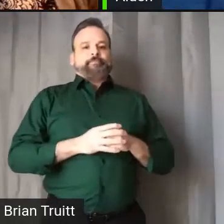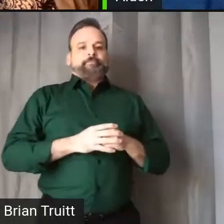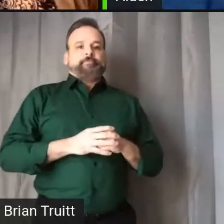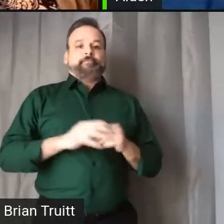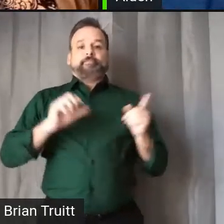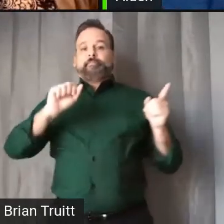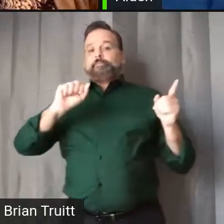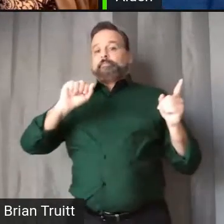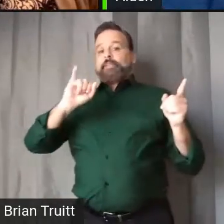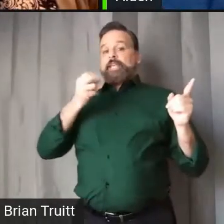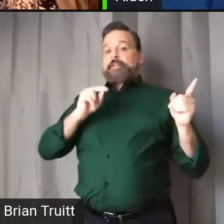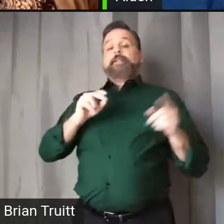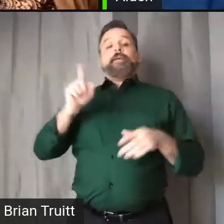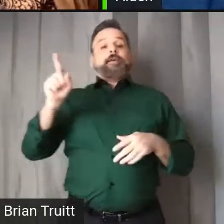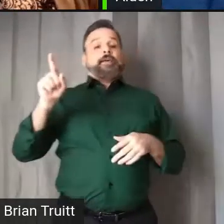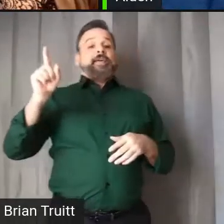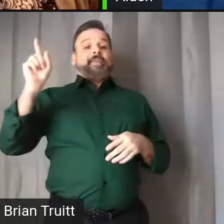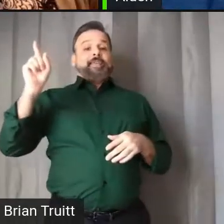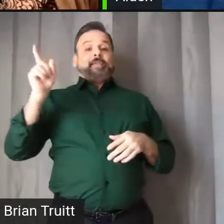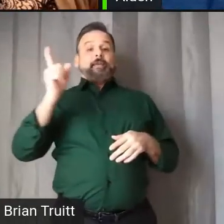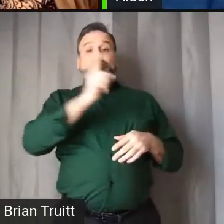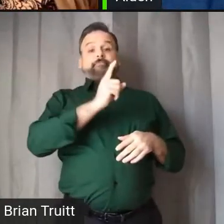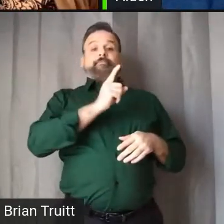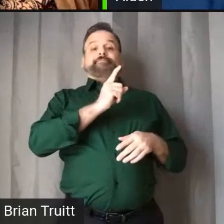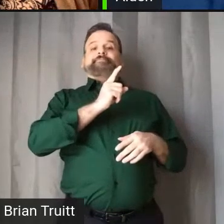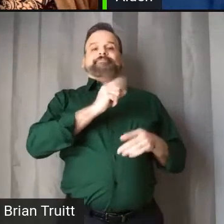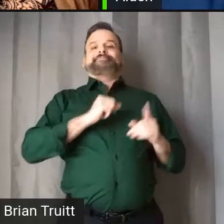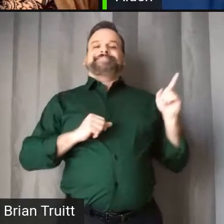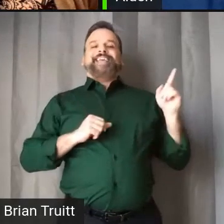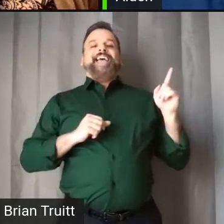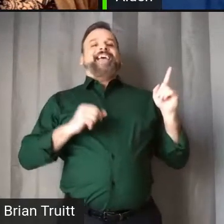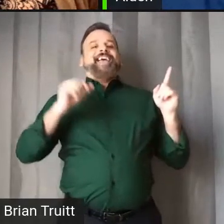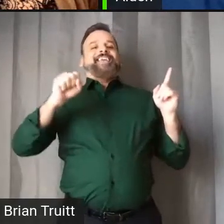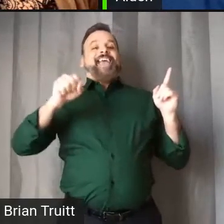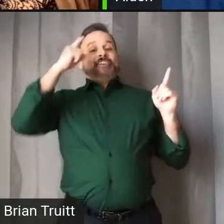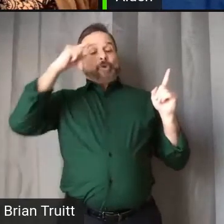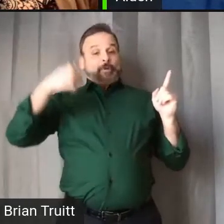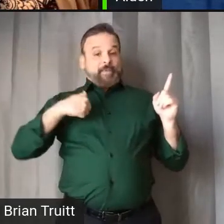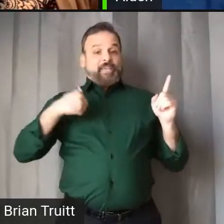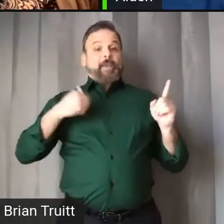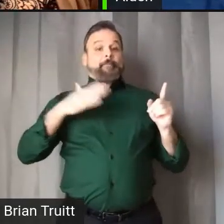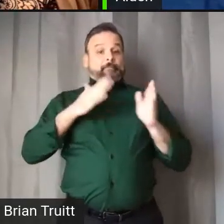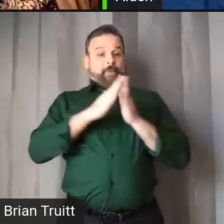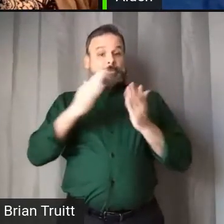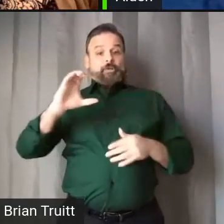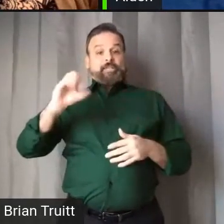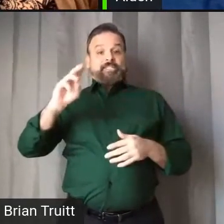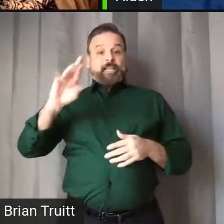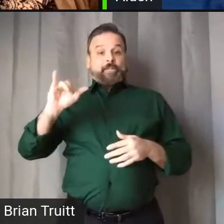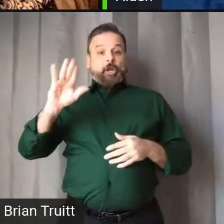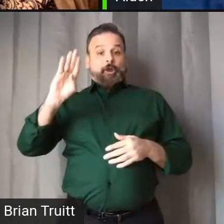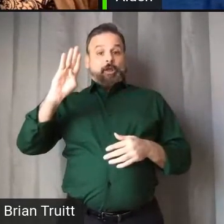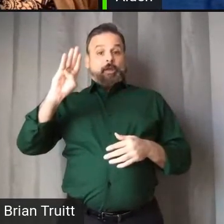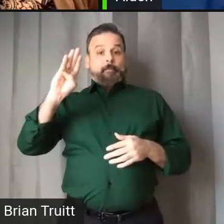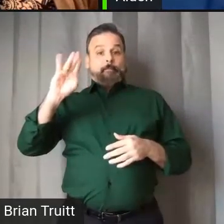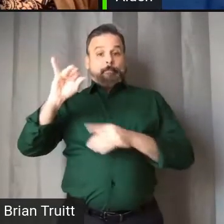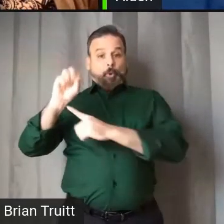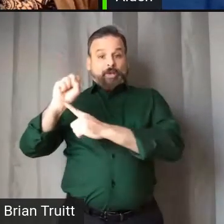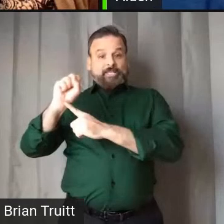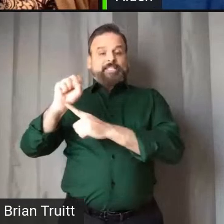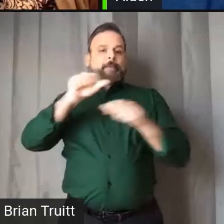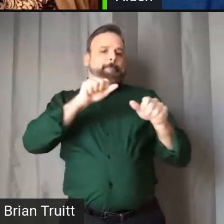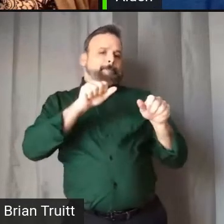Aiden, yeah. Yeah. So for me and in Cemetery Boys, magic is basically serving as a metaphor